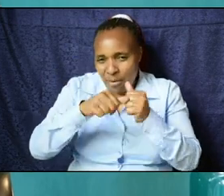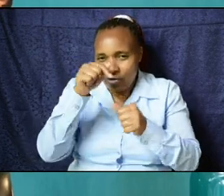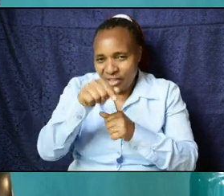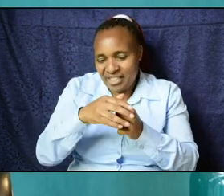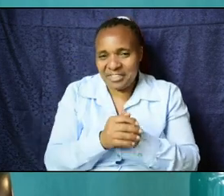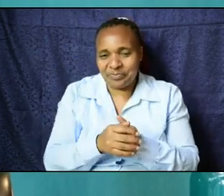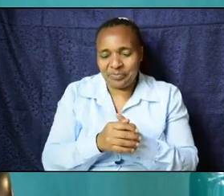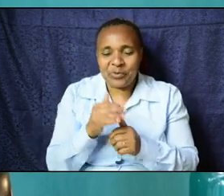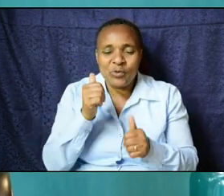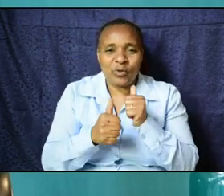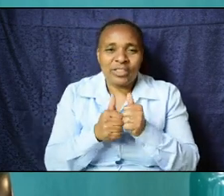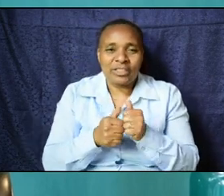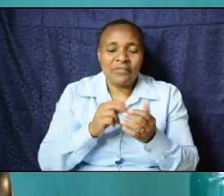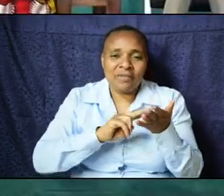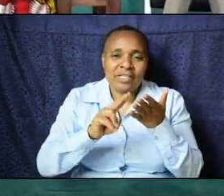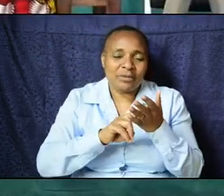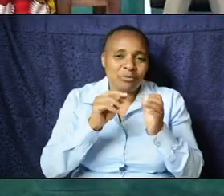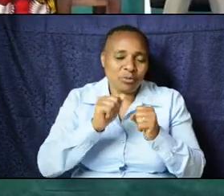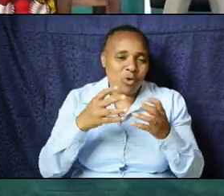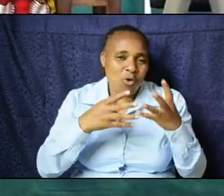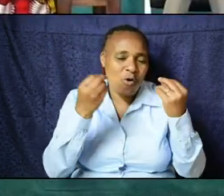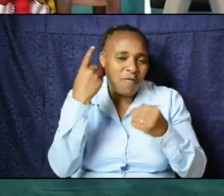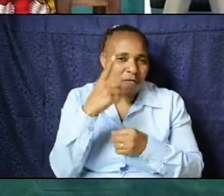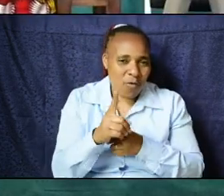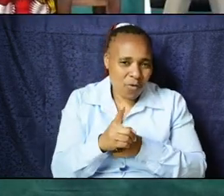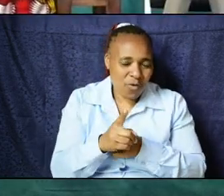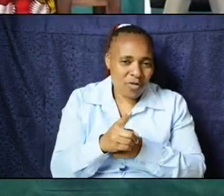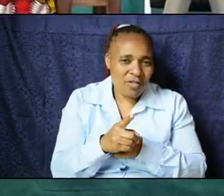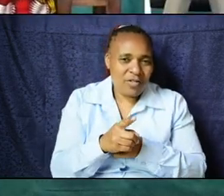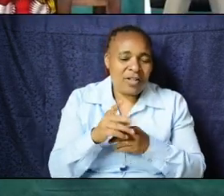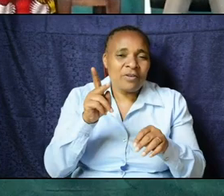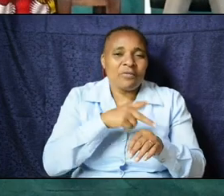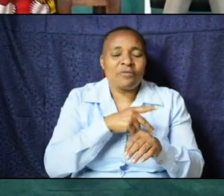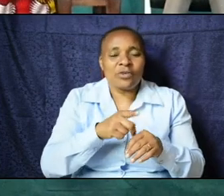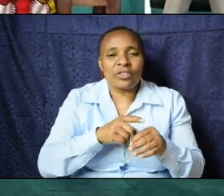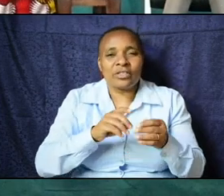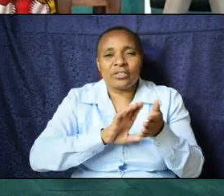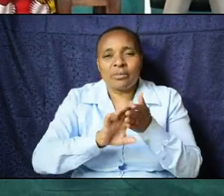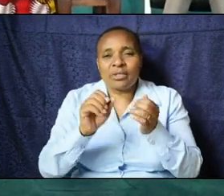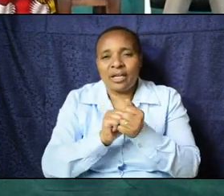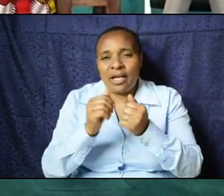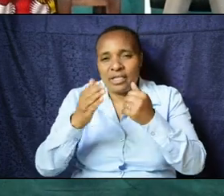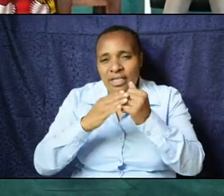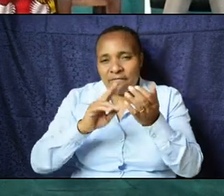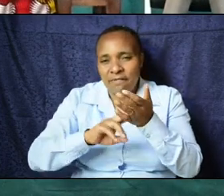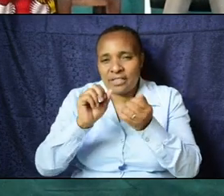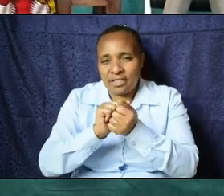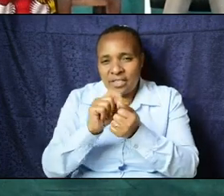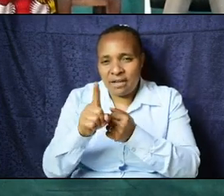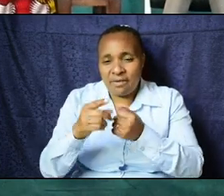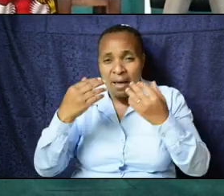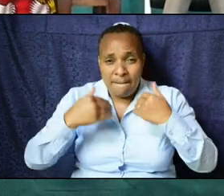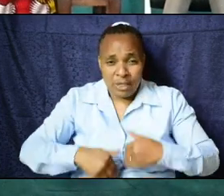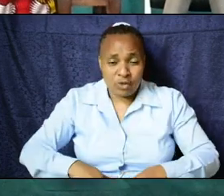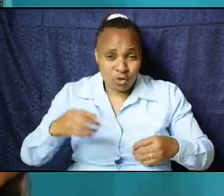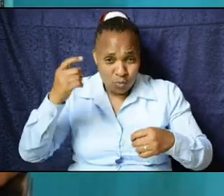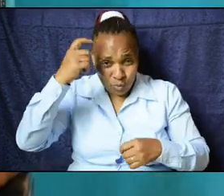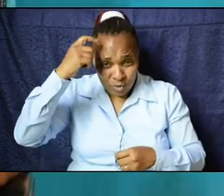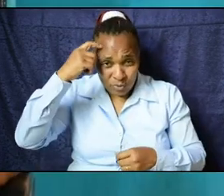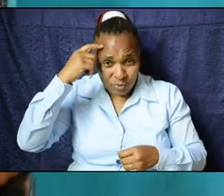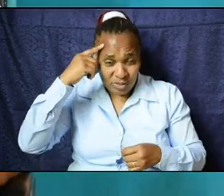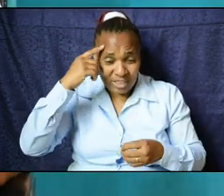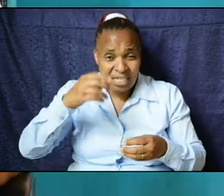Salmon, which verse would you go for? I'd say Proverbs 19:11. A person's wisdom